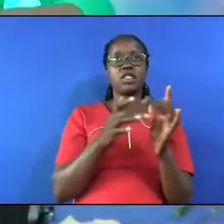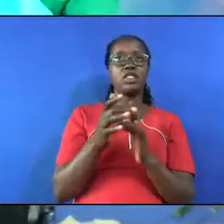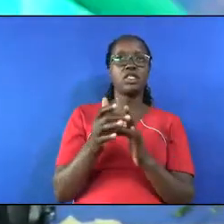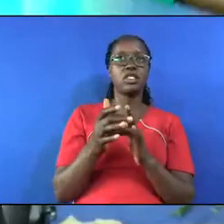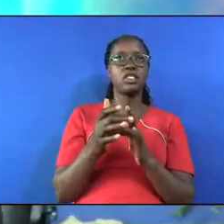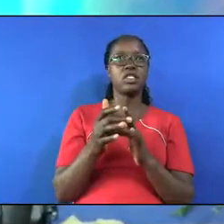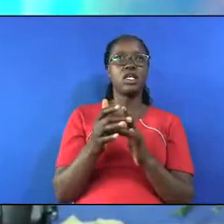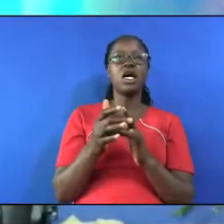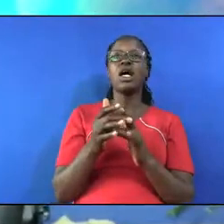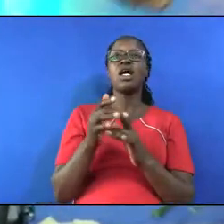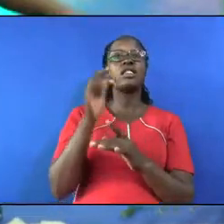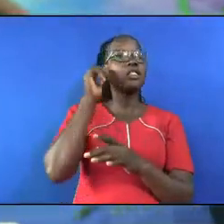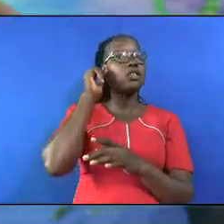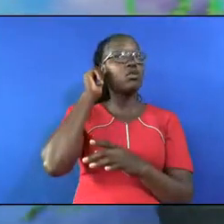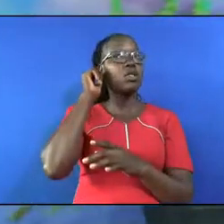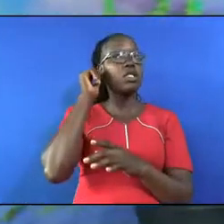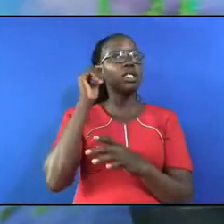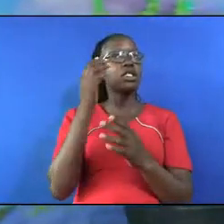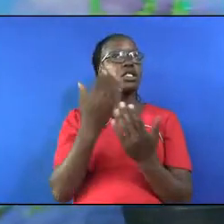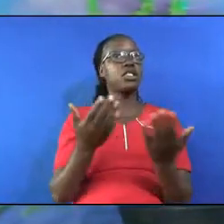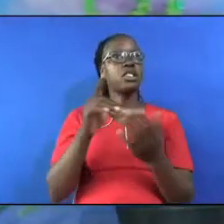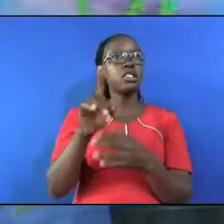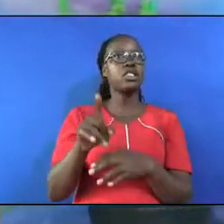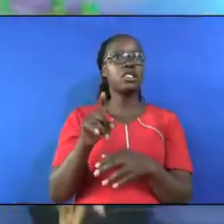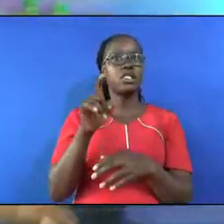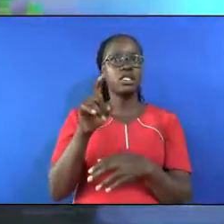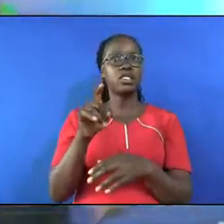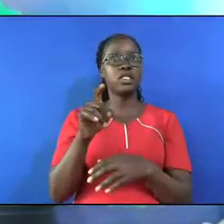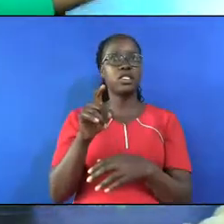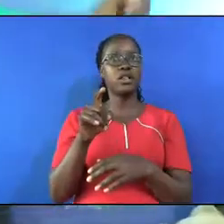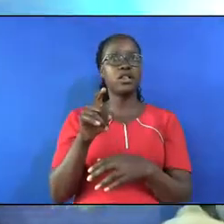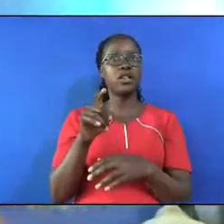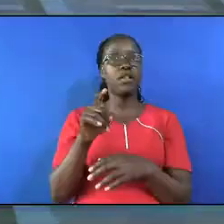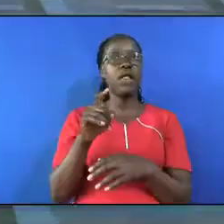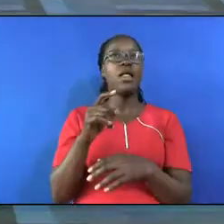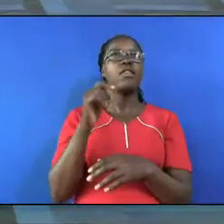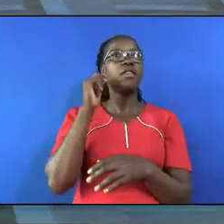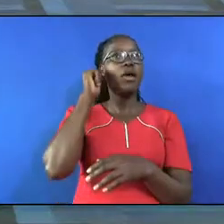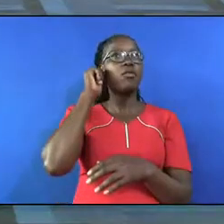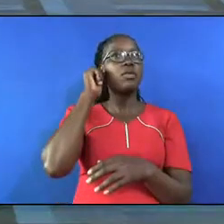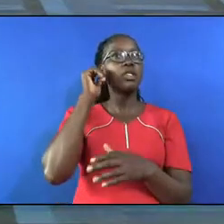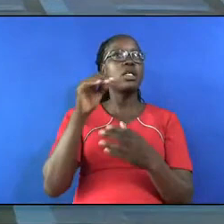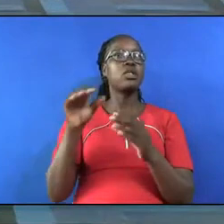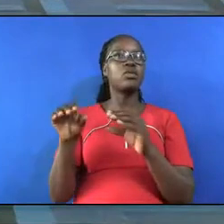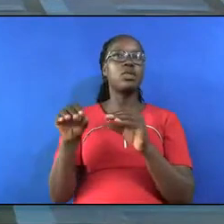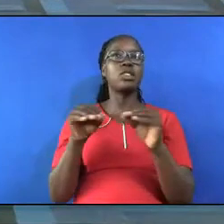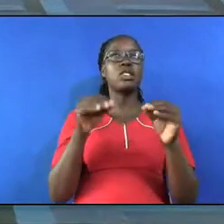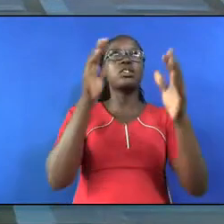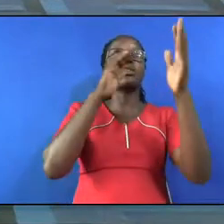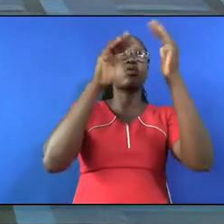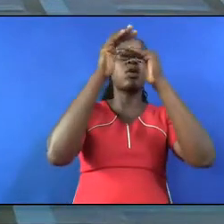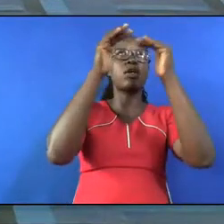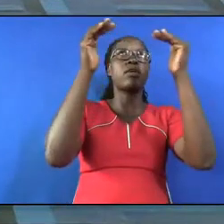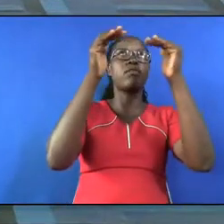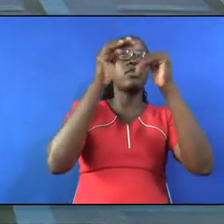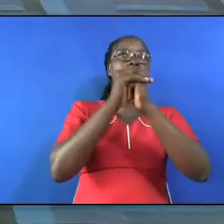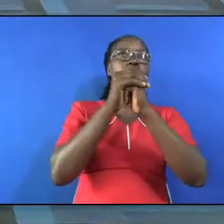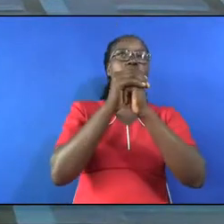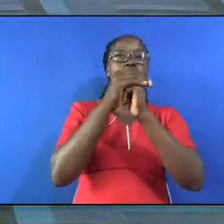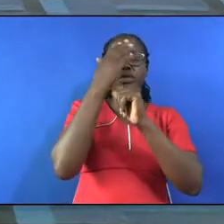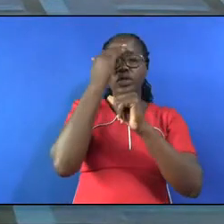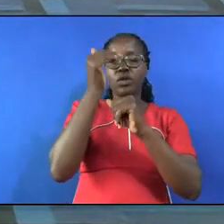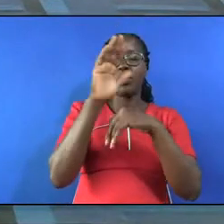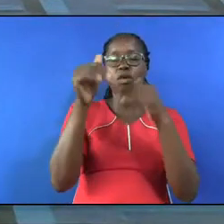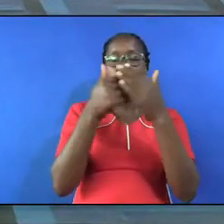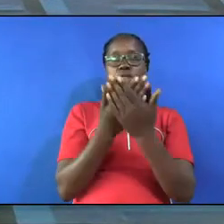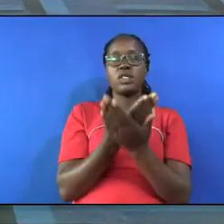Christ. And this is the obedience that our children need. Amen? Amen. This is the obedience that will take them to heaven. Amen? Because